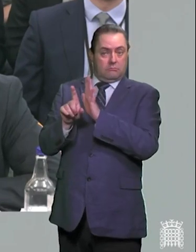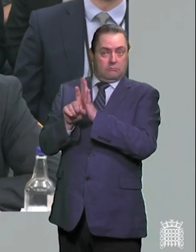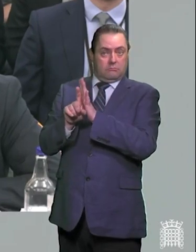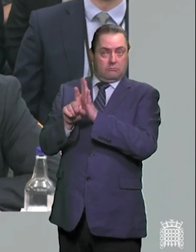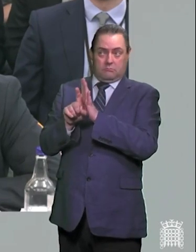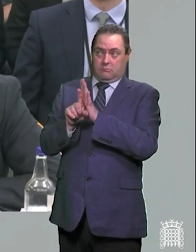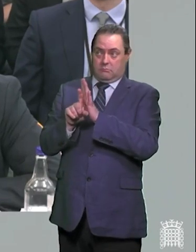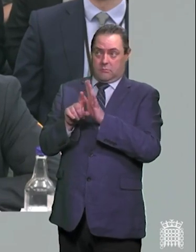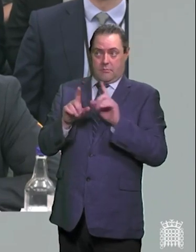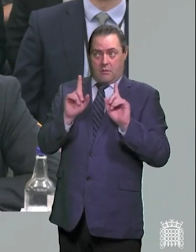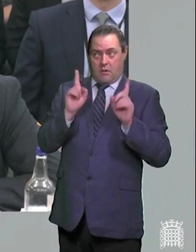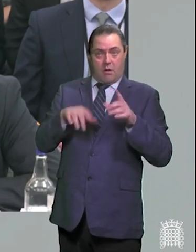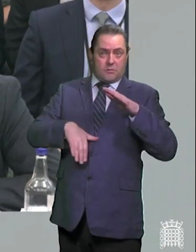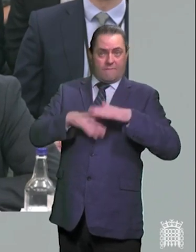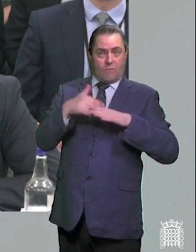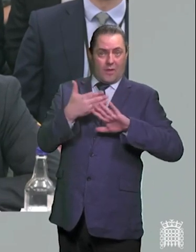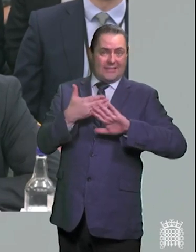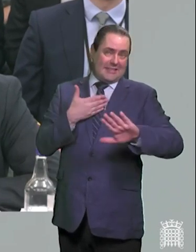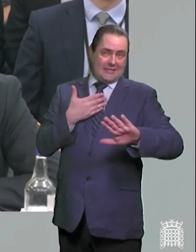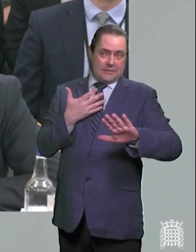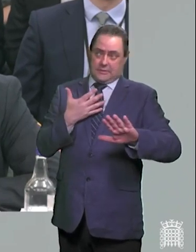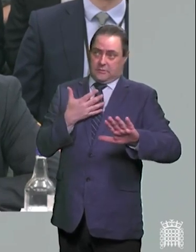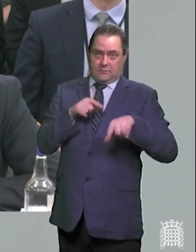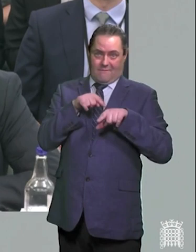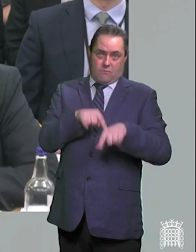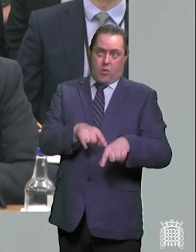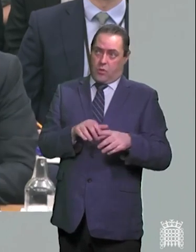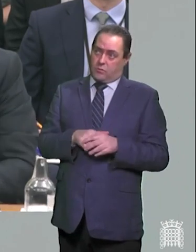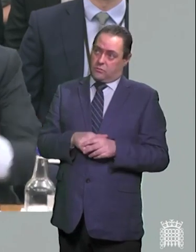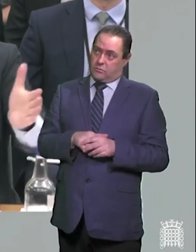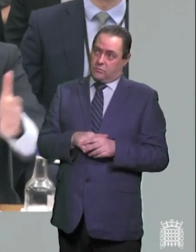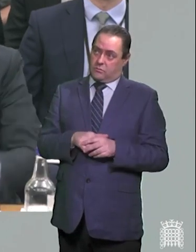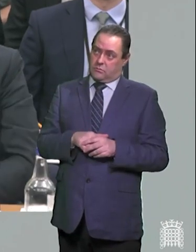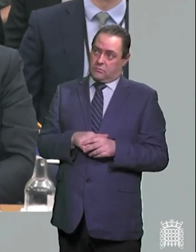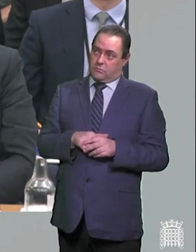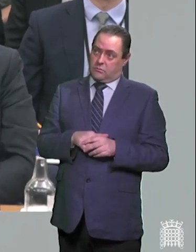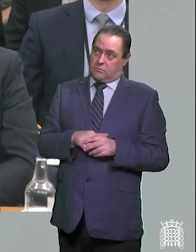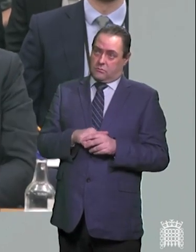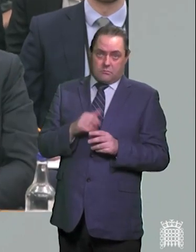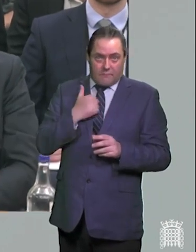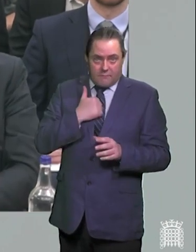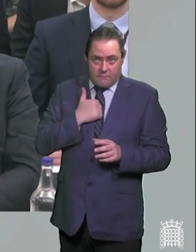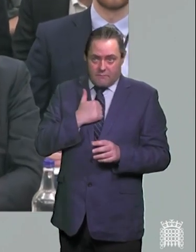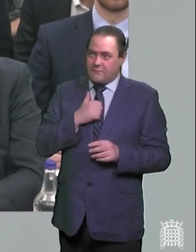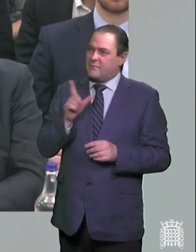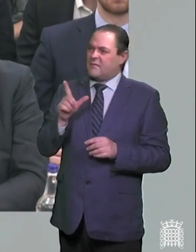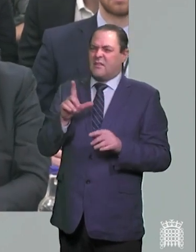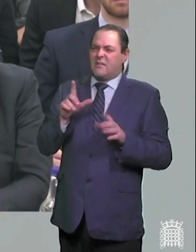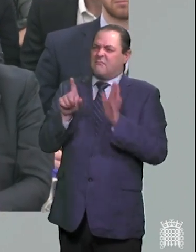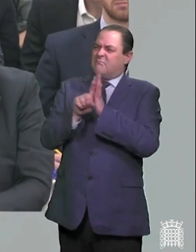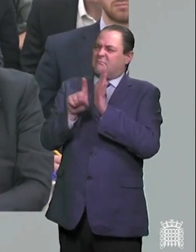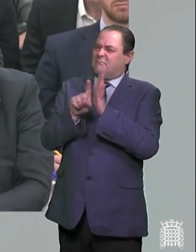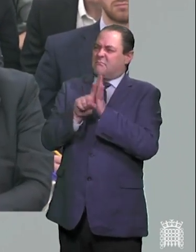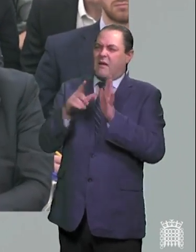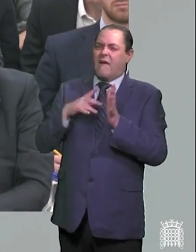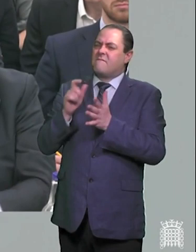claim that full social distancing was observed. So, forgive me, Chair. Just suspend while the bell's ringing. We